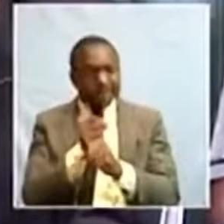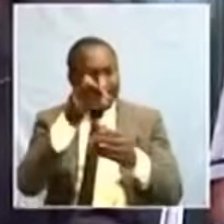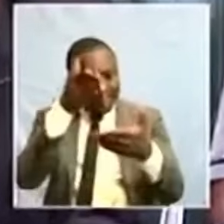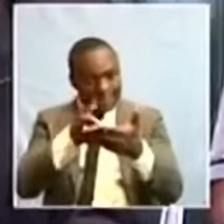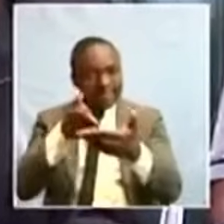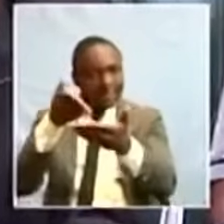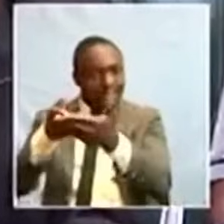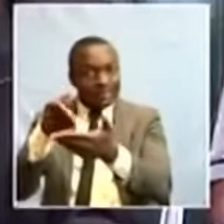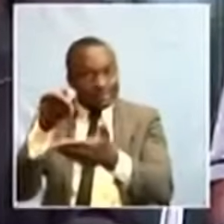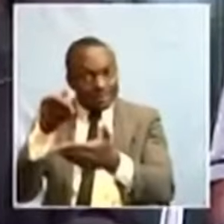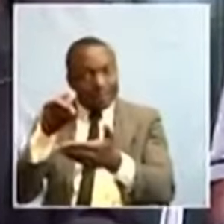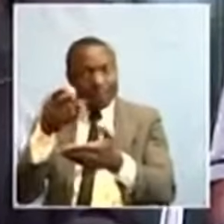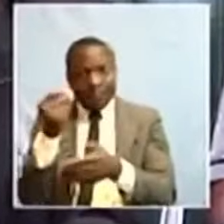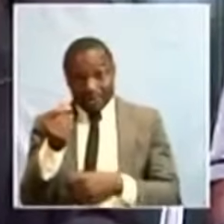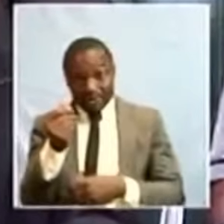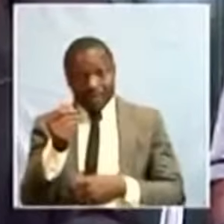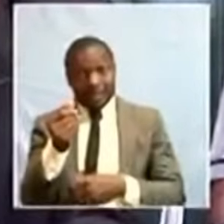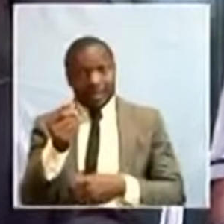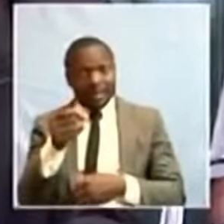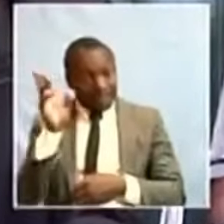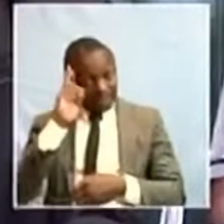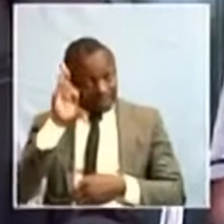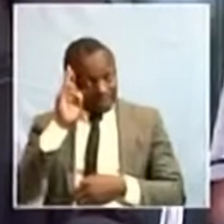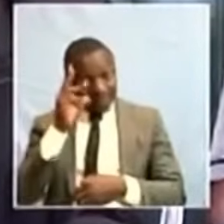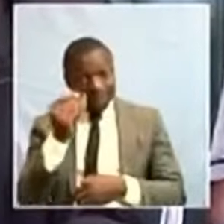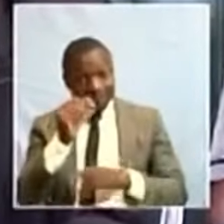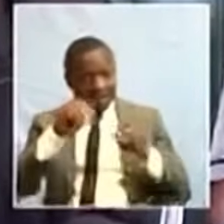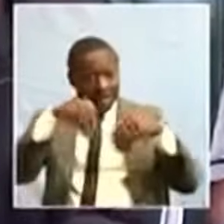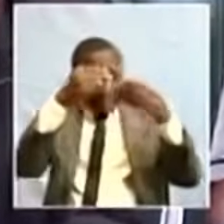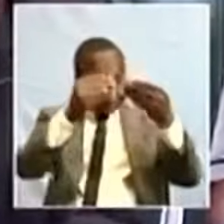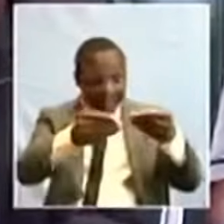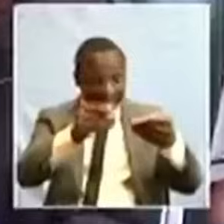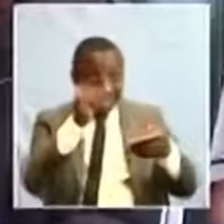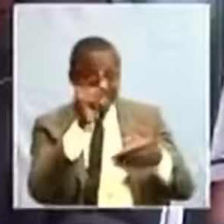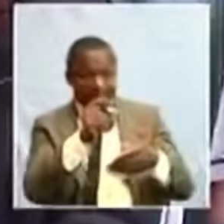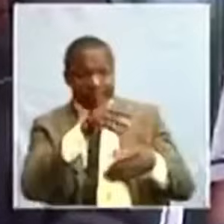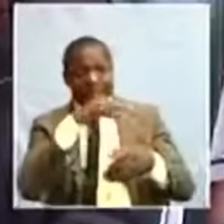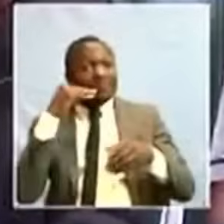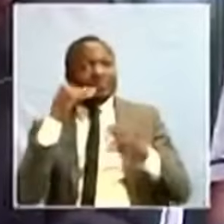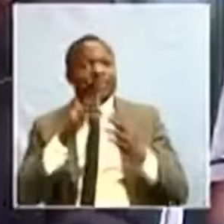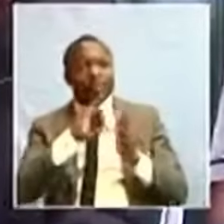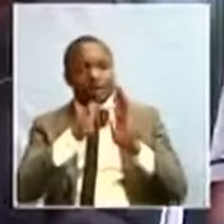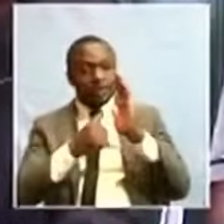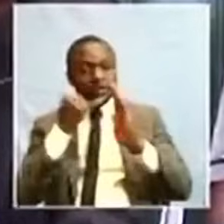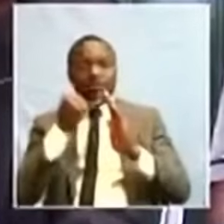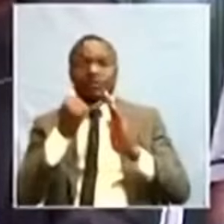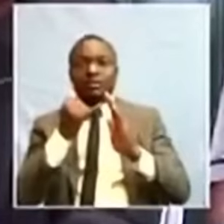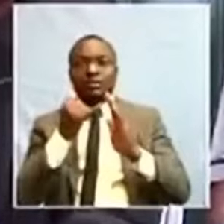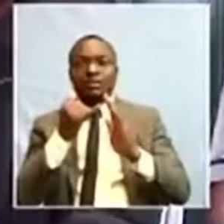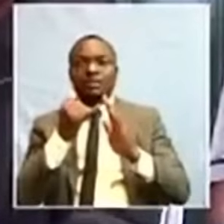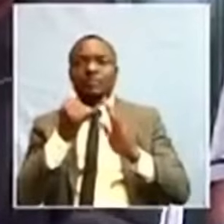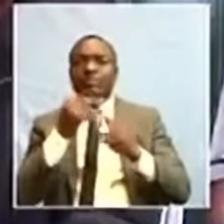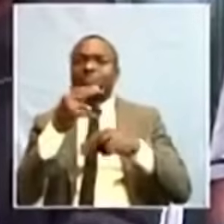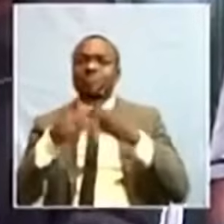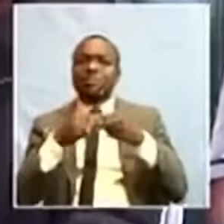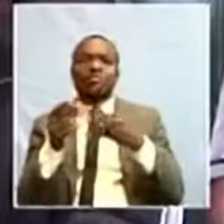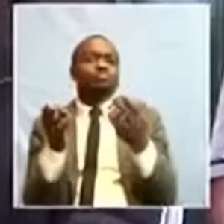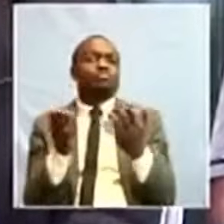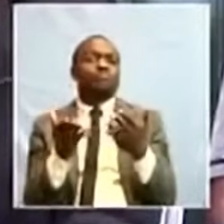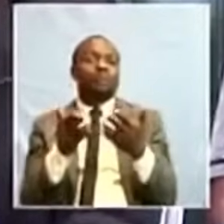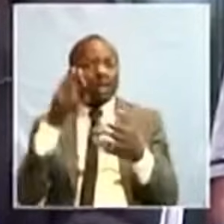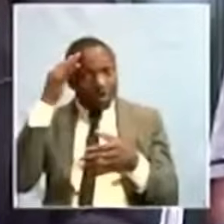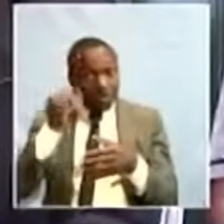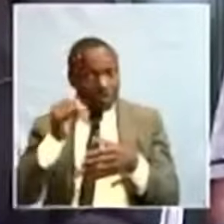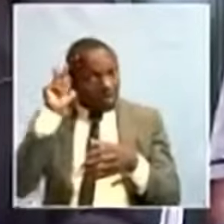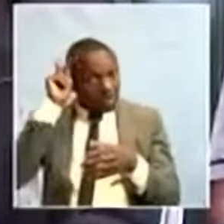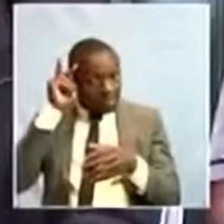these inputs. Remember, if the monies are given to these farmers in January, they'll serve no purpose, because the purpose